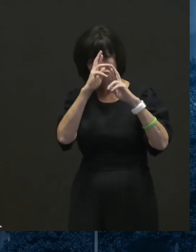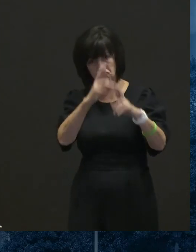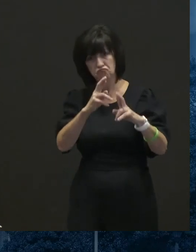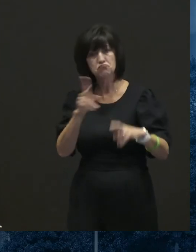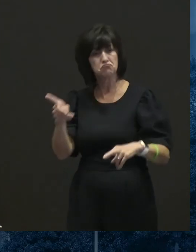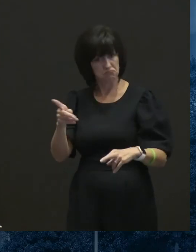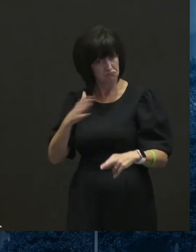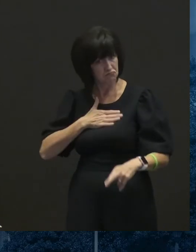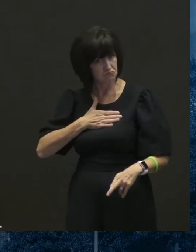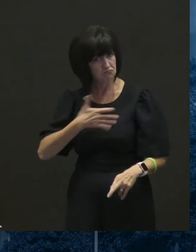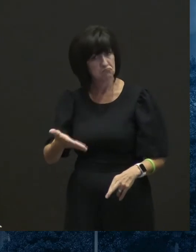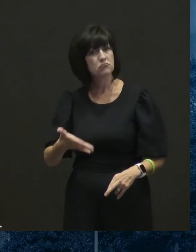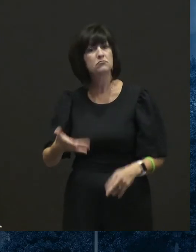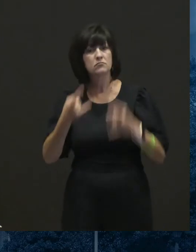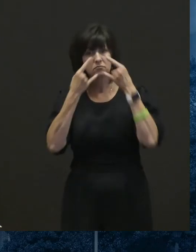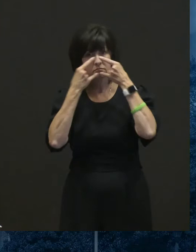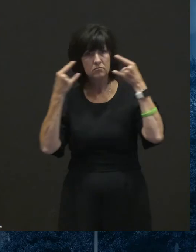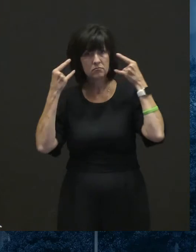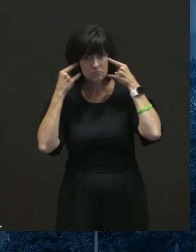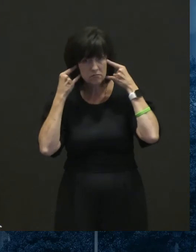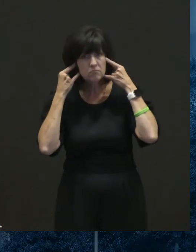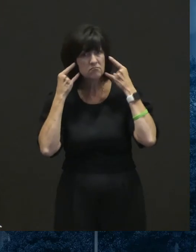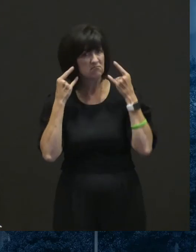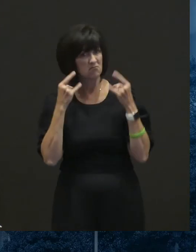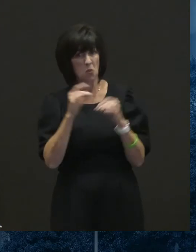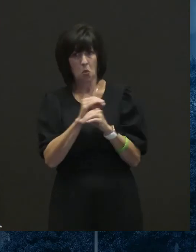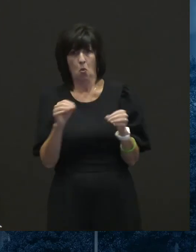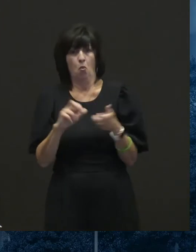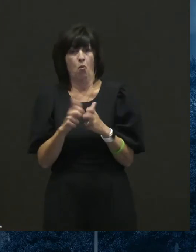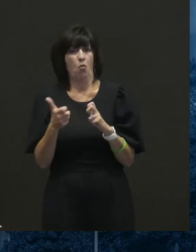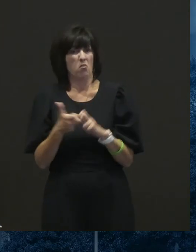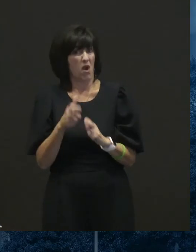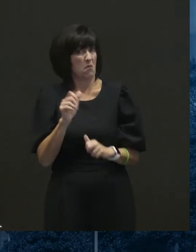Everybody expected it to be, which was good news.